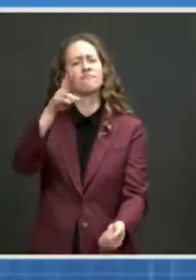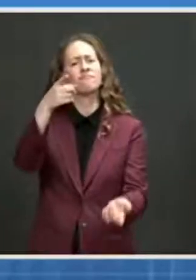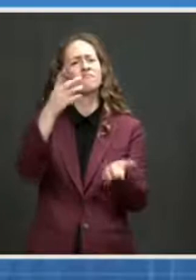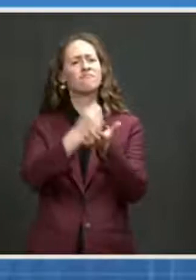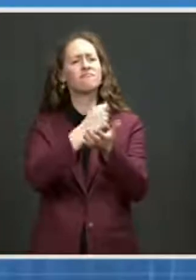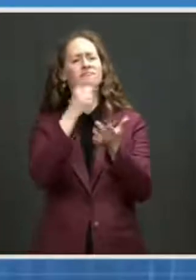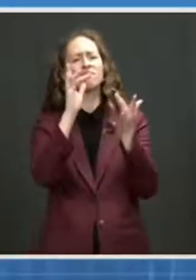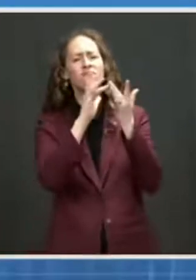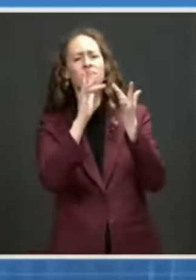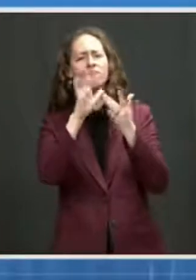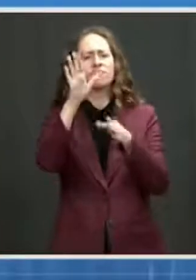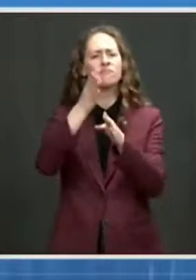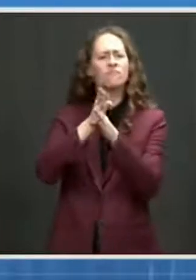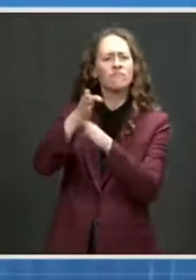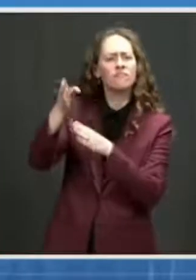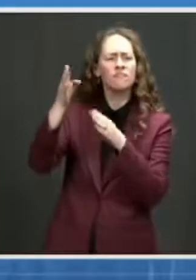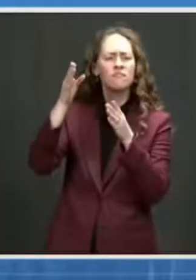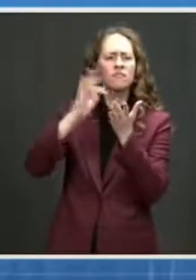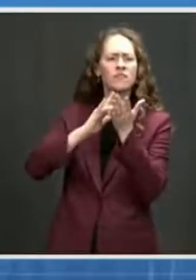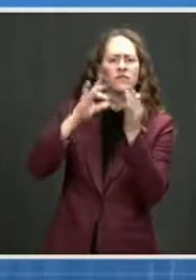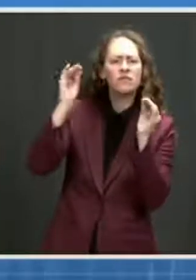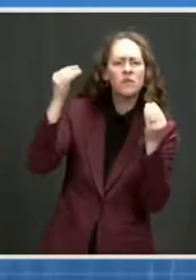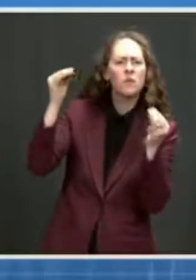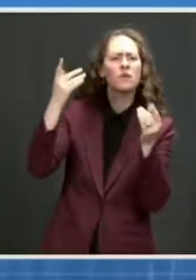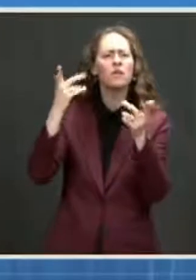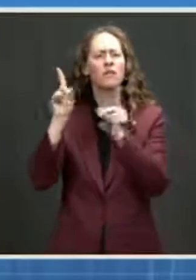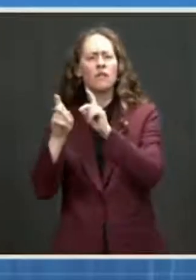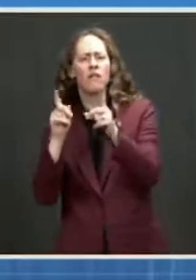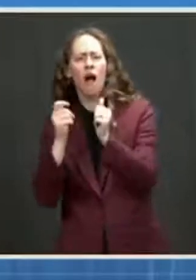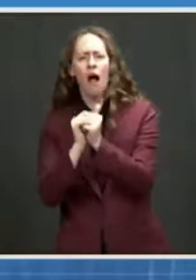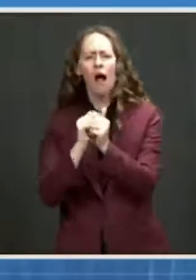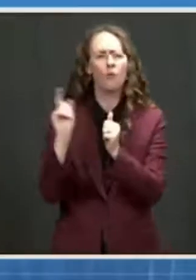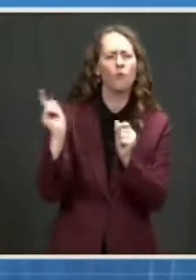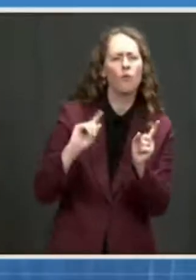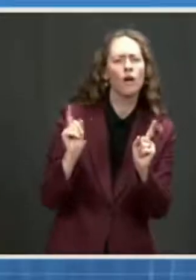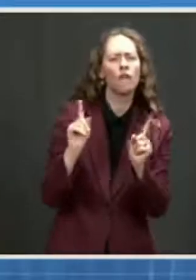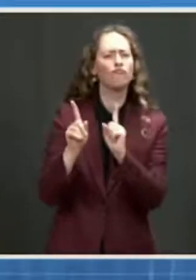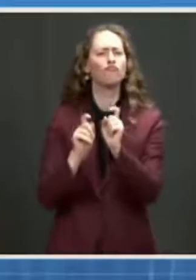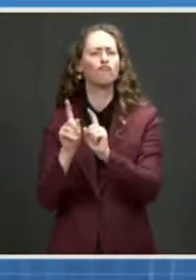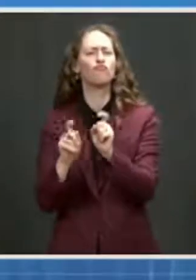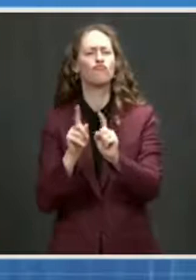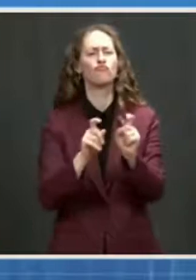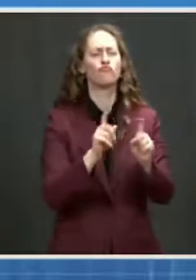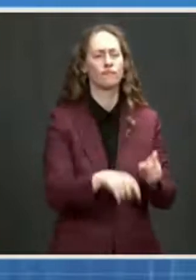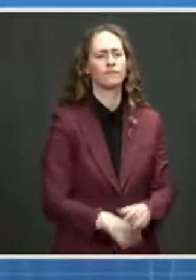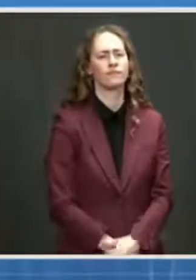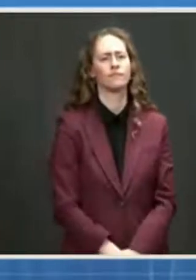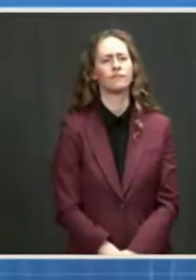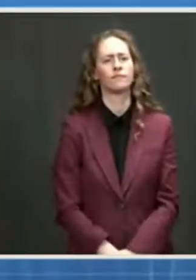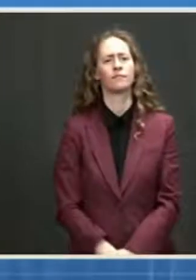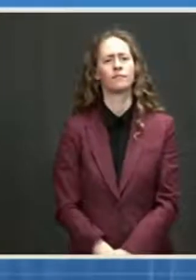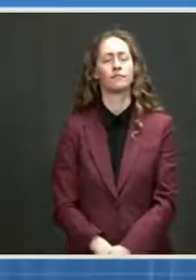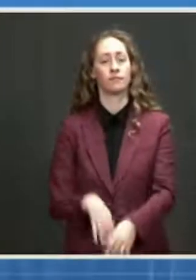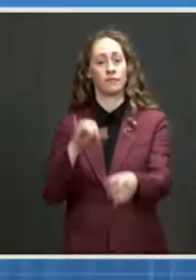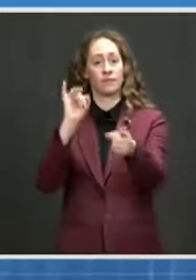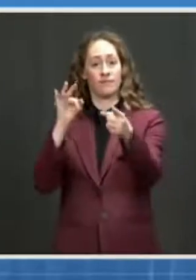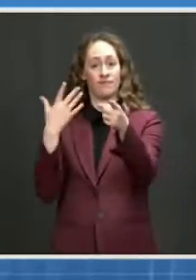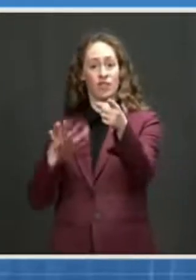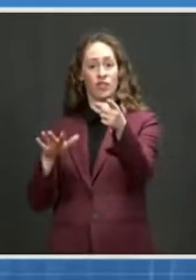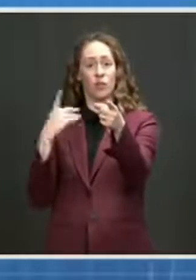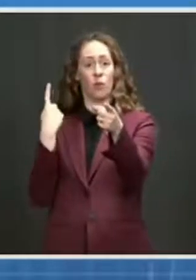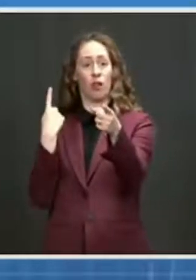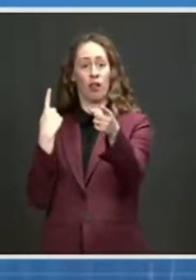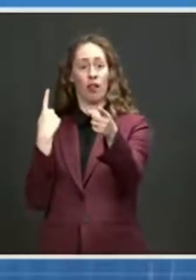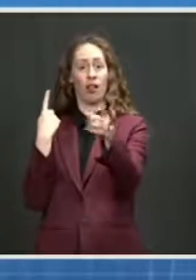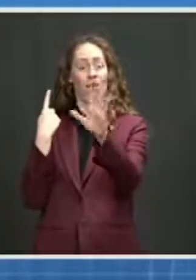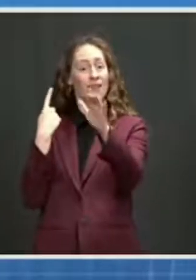to find out more about getting vaccinated. And if you've gotten your first dose of Pfizer or Moderna, don't forget to